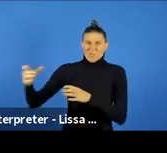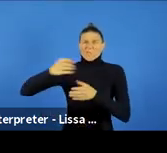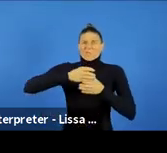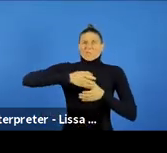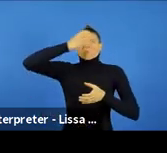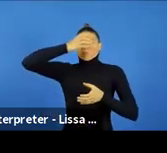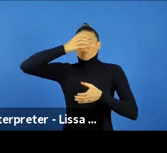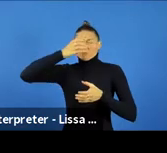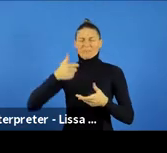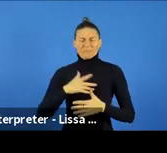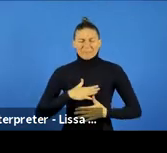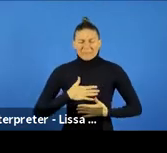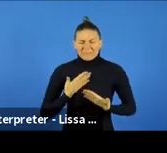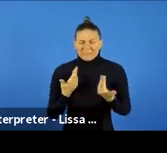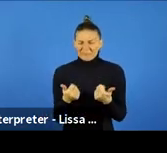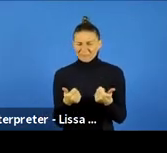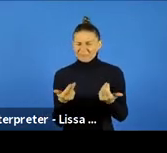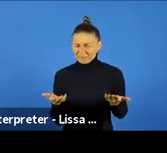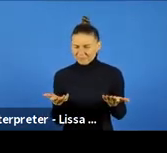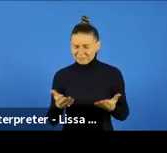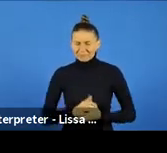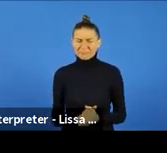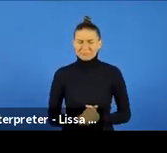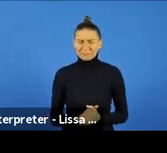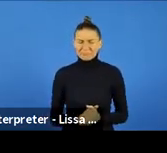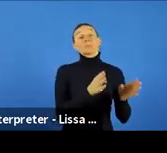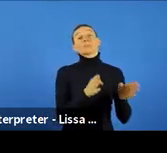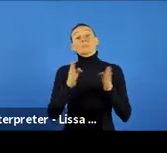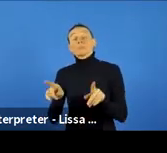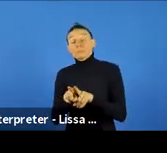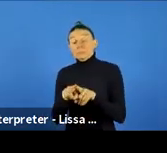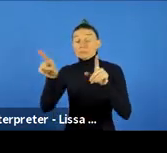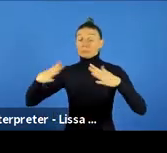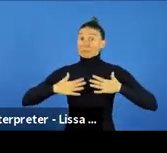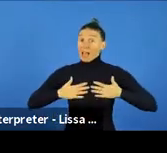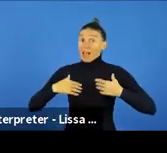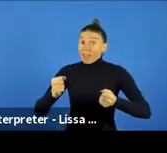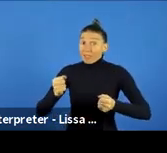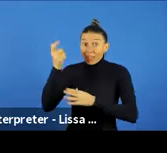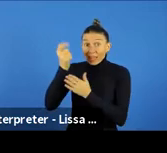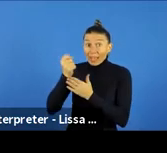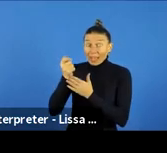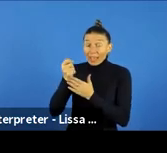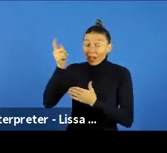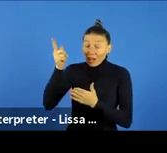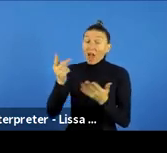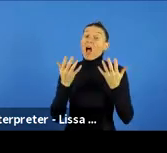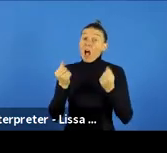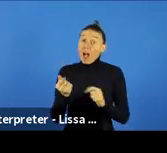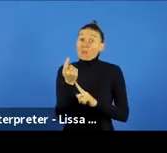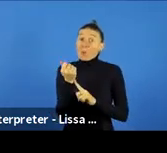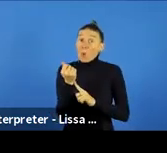their faces. Also, for the healthcare insurance companies, there are several cost savings over time because we have